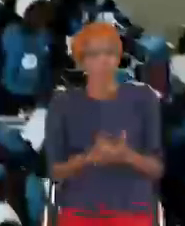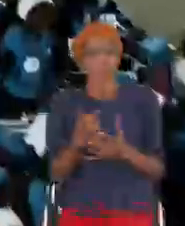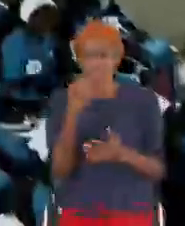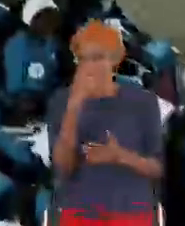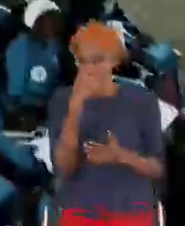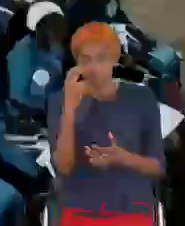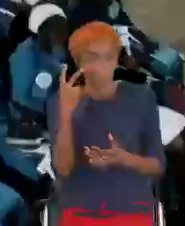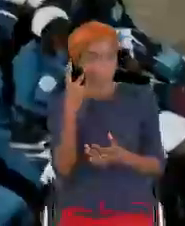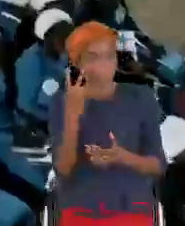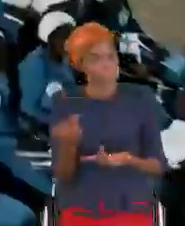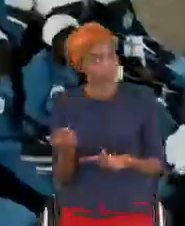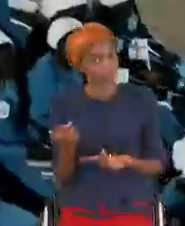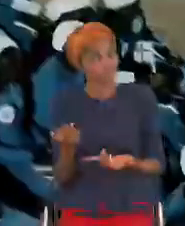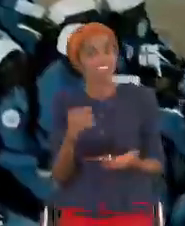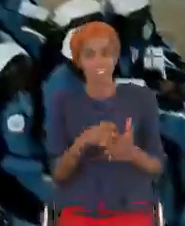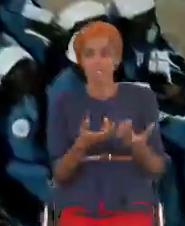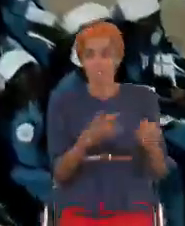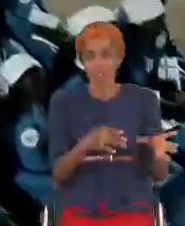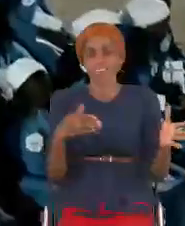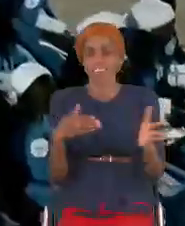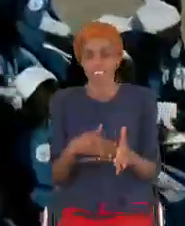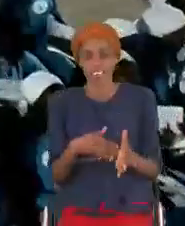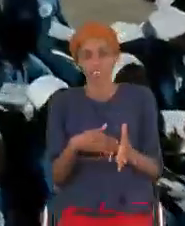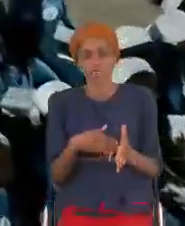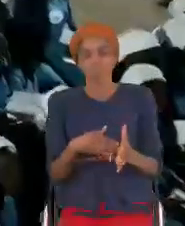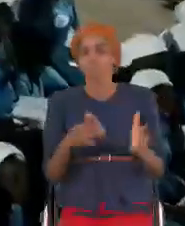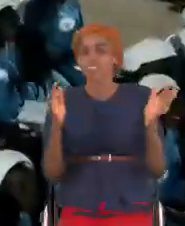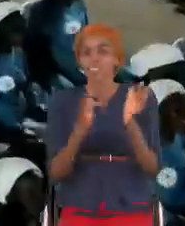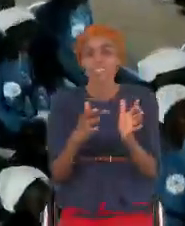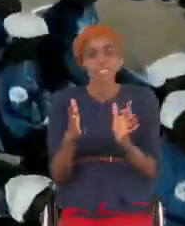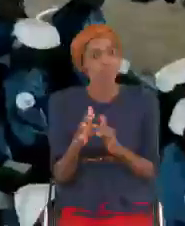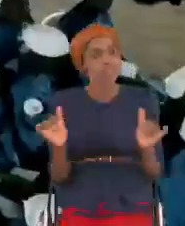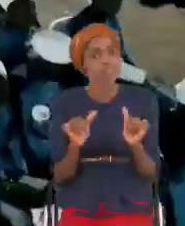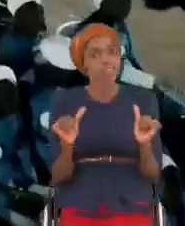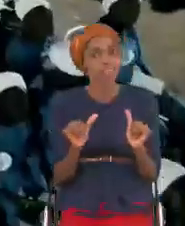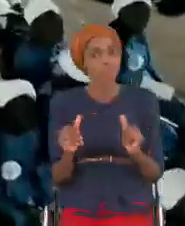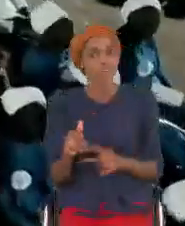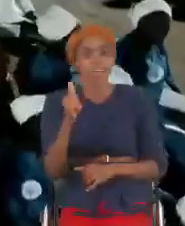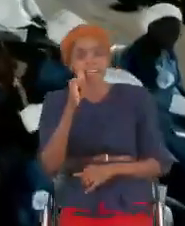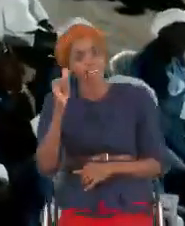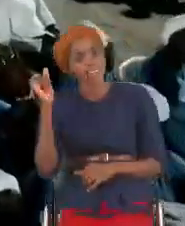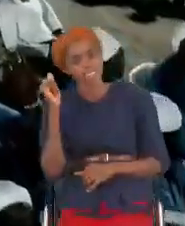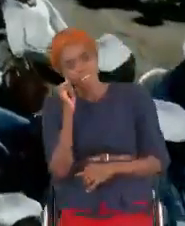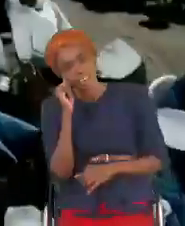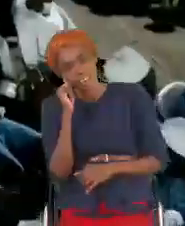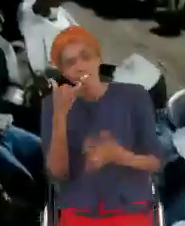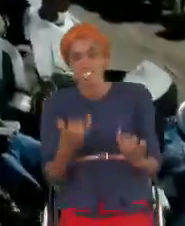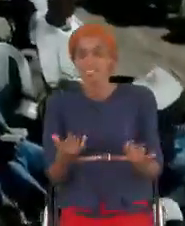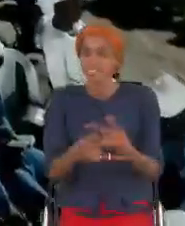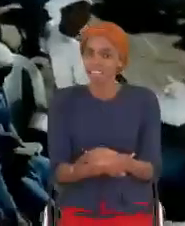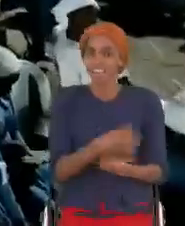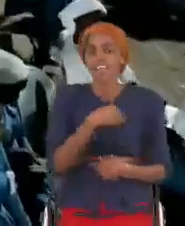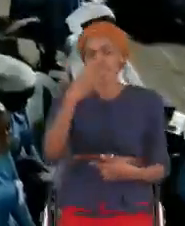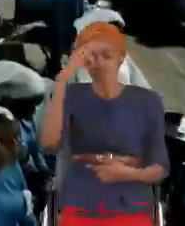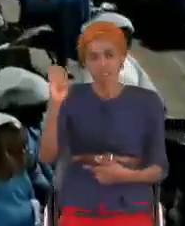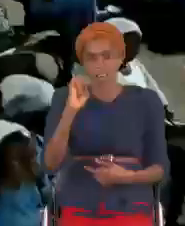blind see, it will happen again. Amen. Jesus the same yesterday, today, and